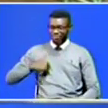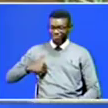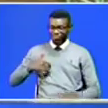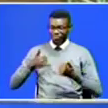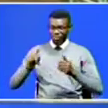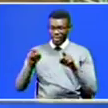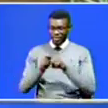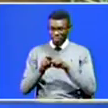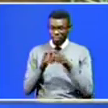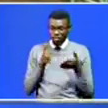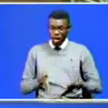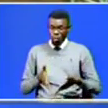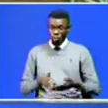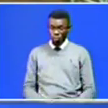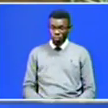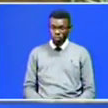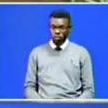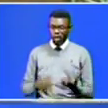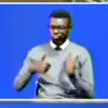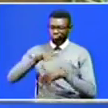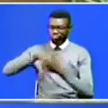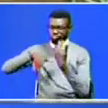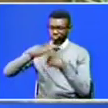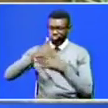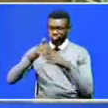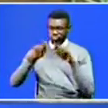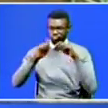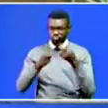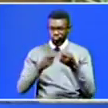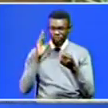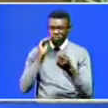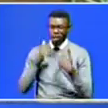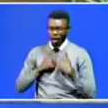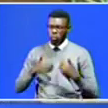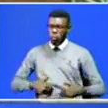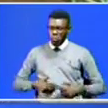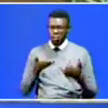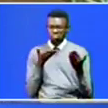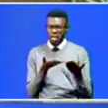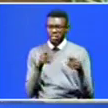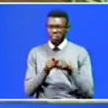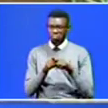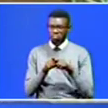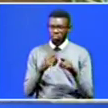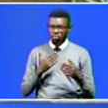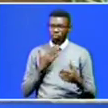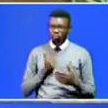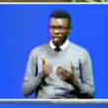sasa hivi tumeweza kuchanganya kikosi ambayo iko na uzoefu kidogo na vijana kidogo ili tuweze kupata the right